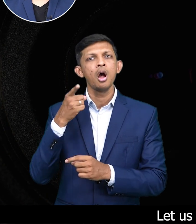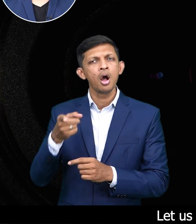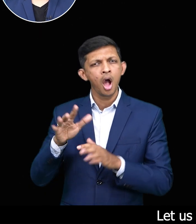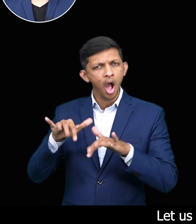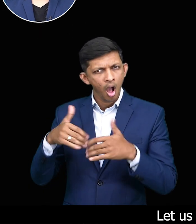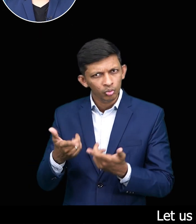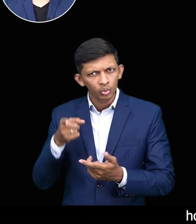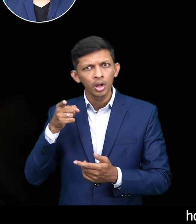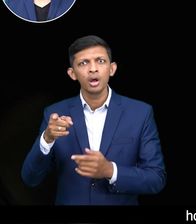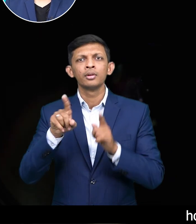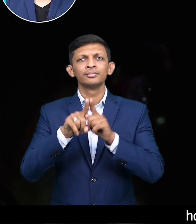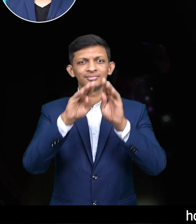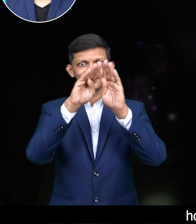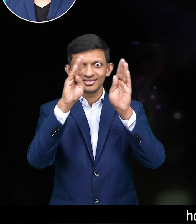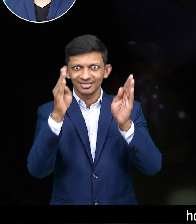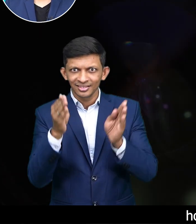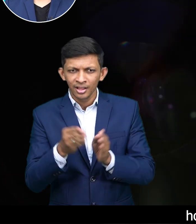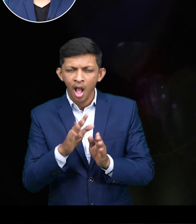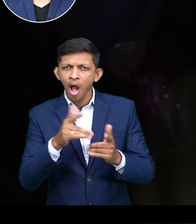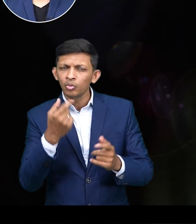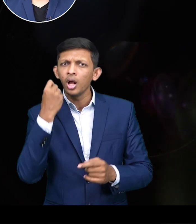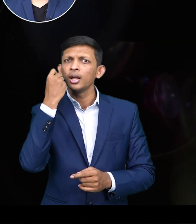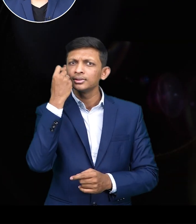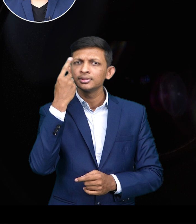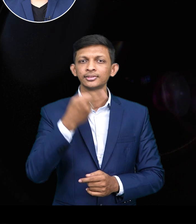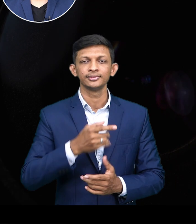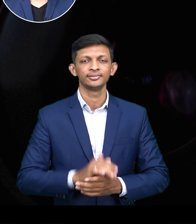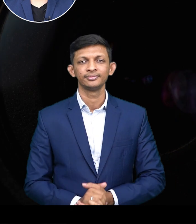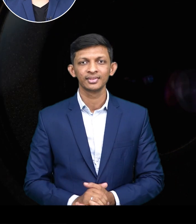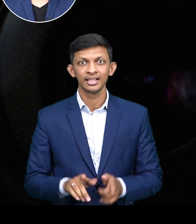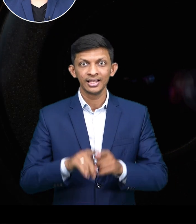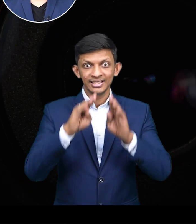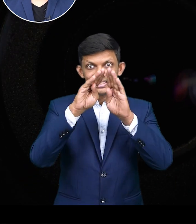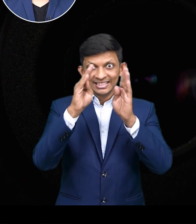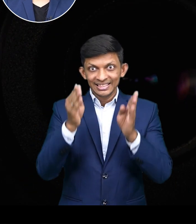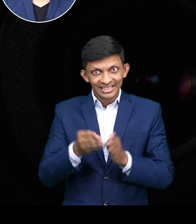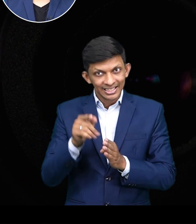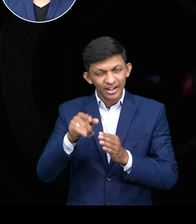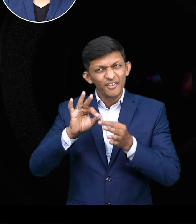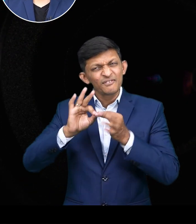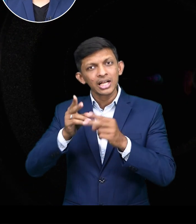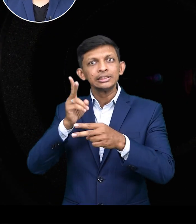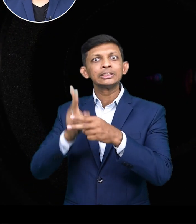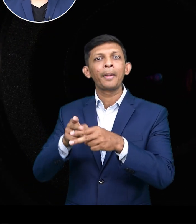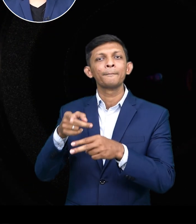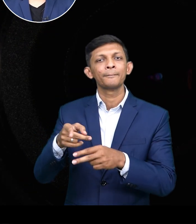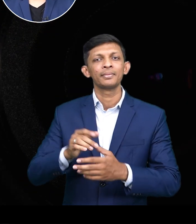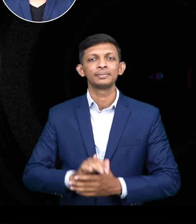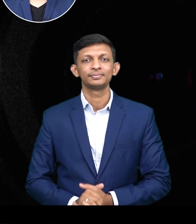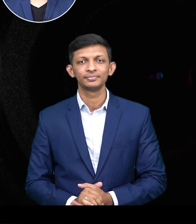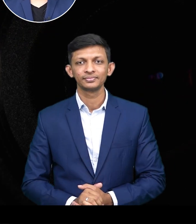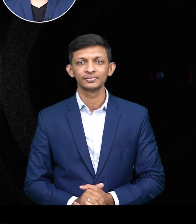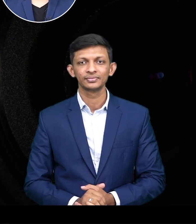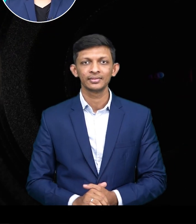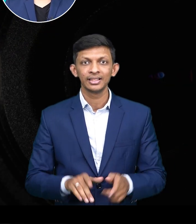to understand how the image is formed by the convex lens. Take a convex lens and fix